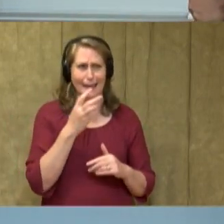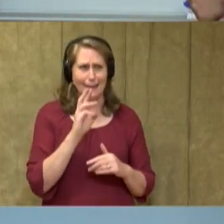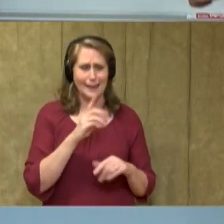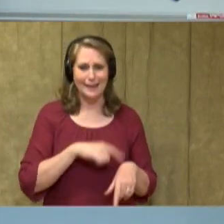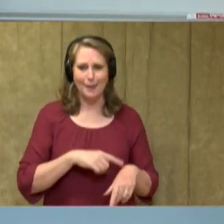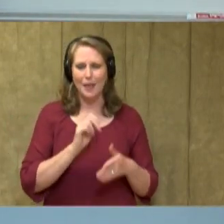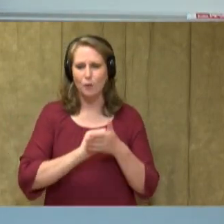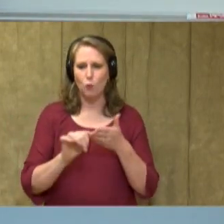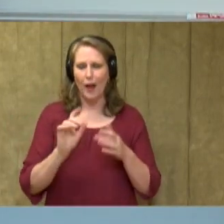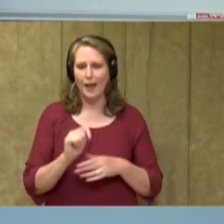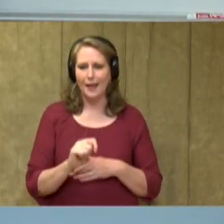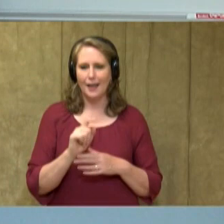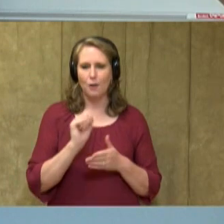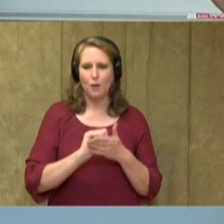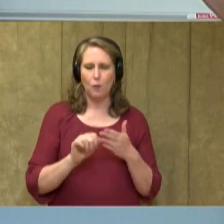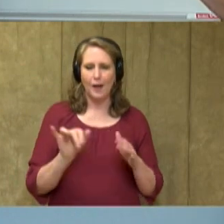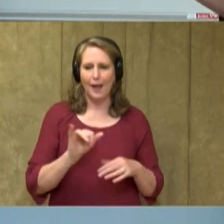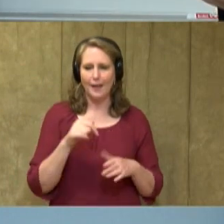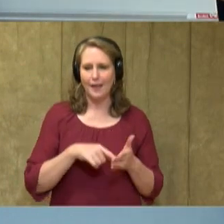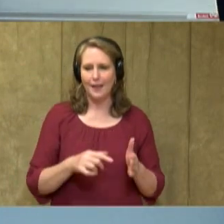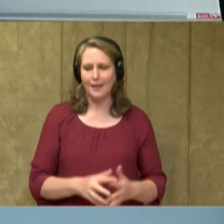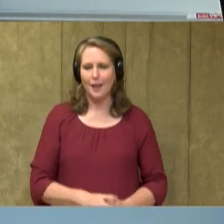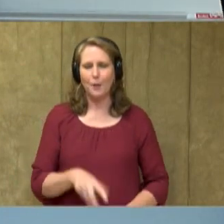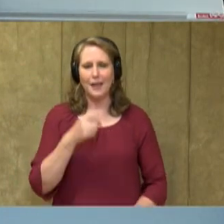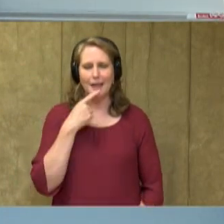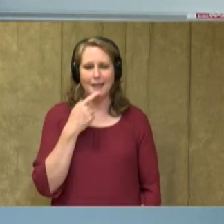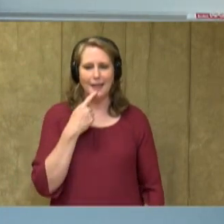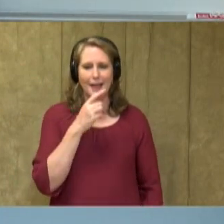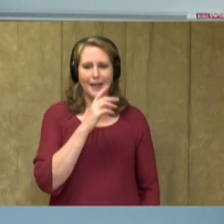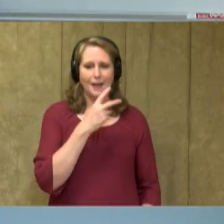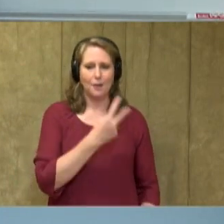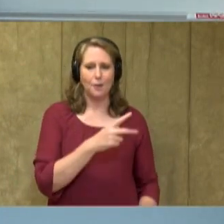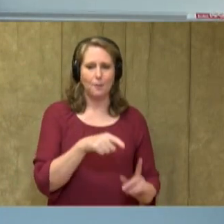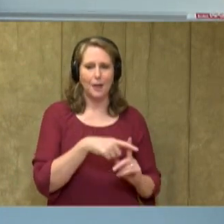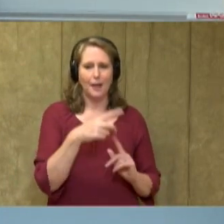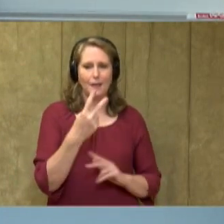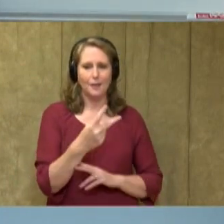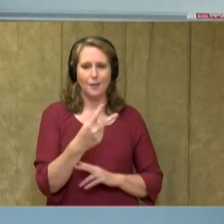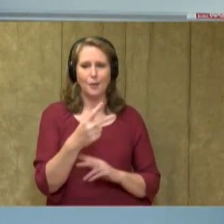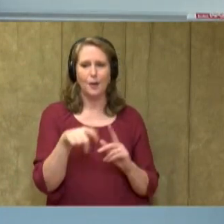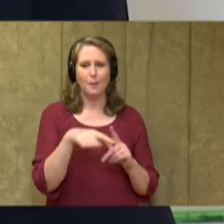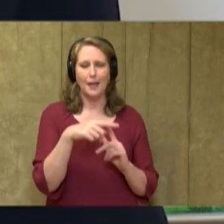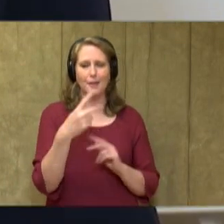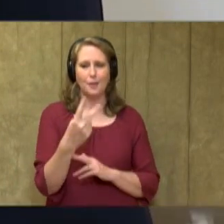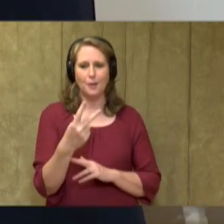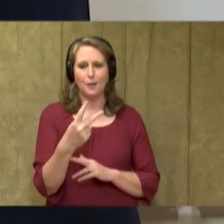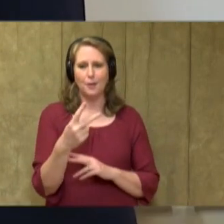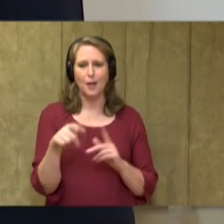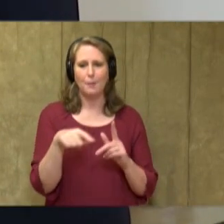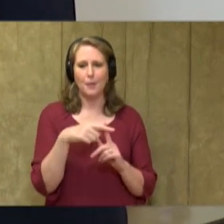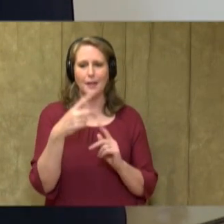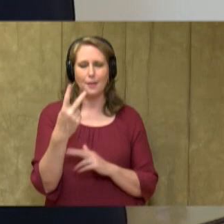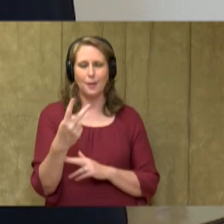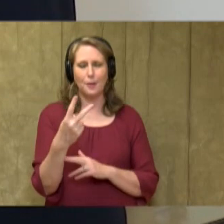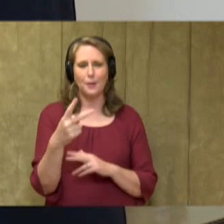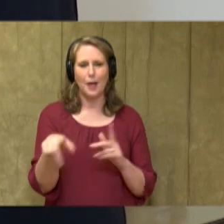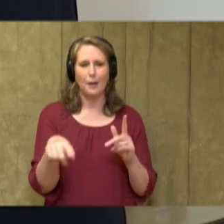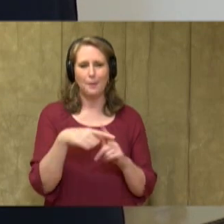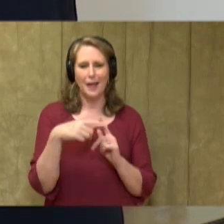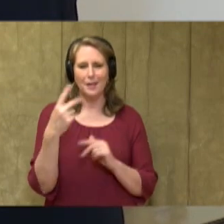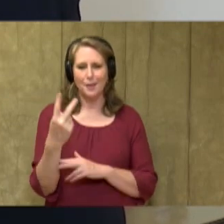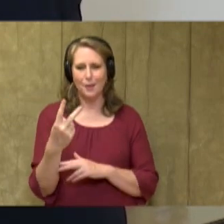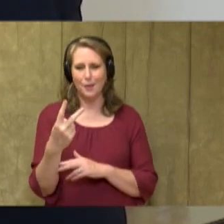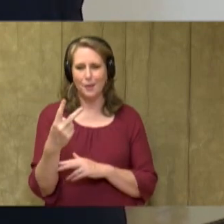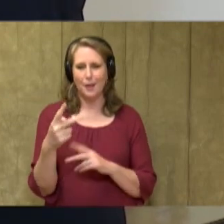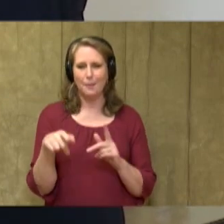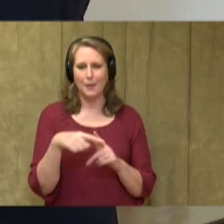Let's write it. So we could write it like this. We could say 2 plus 2 plus 2 plus 2